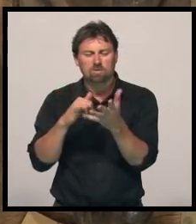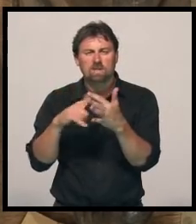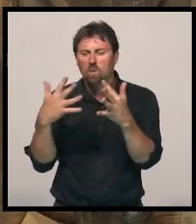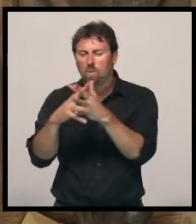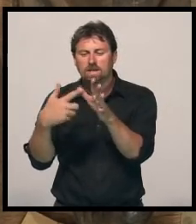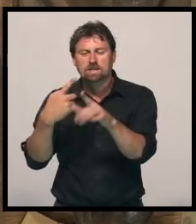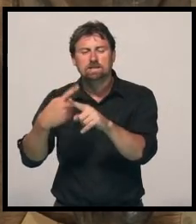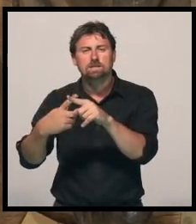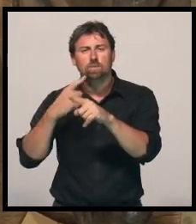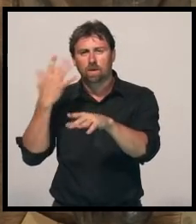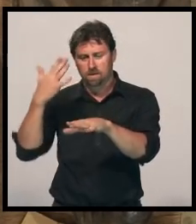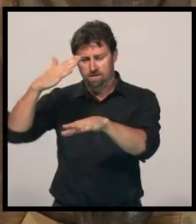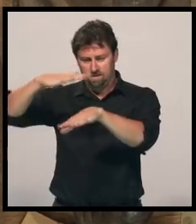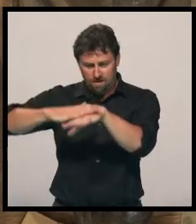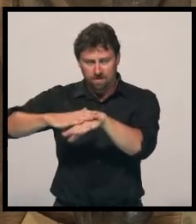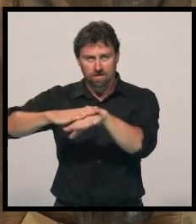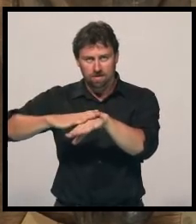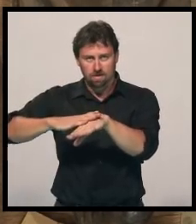you'll see next week when we take these out,